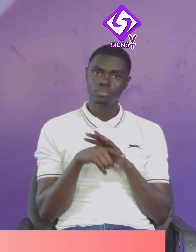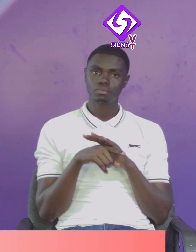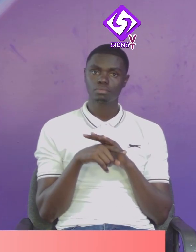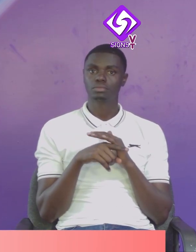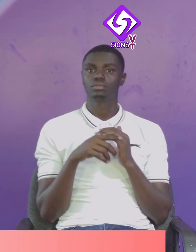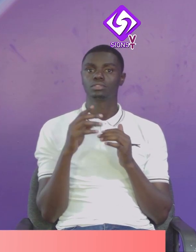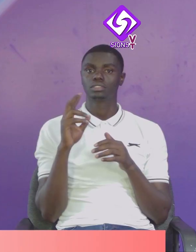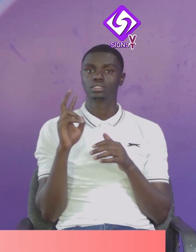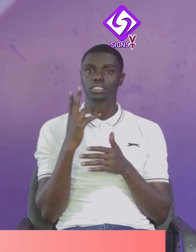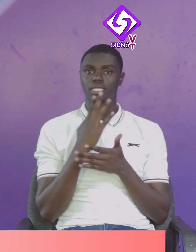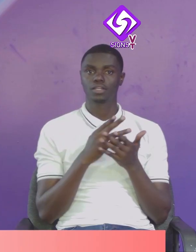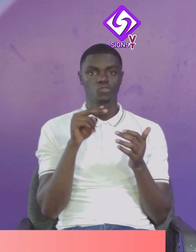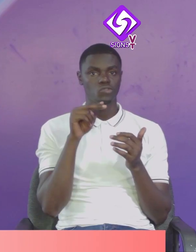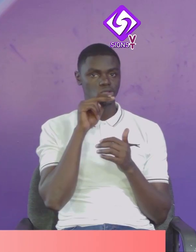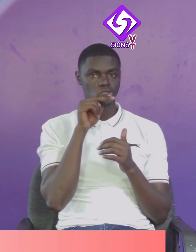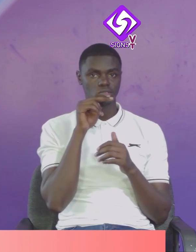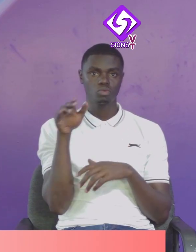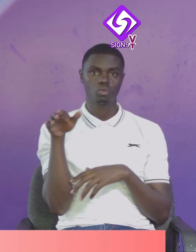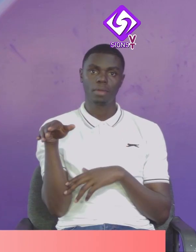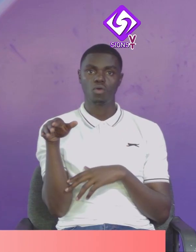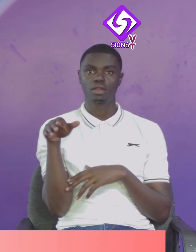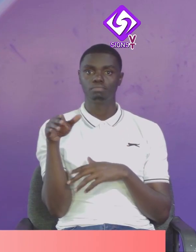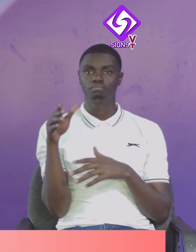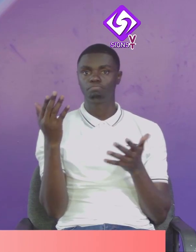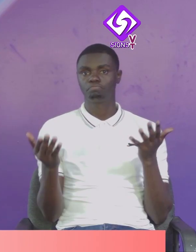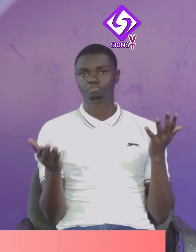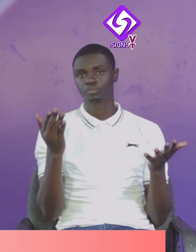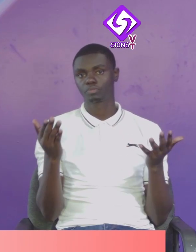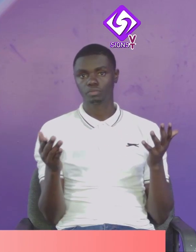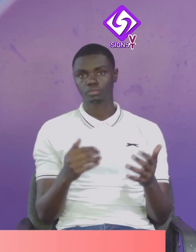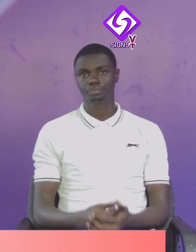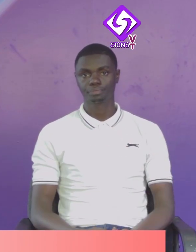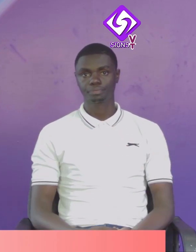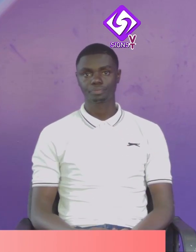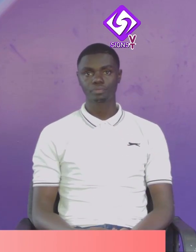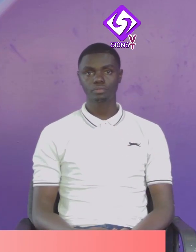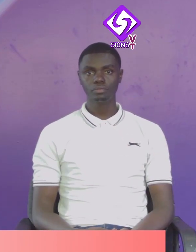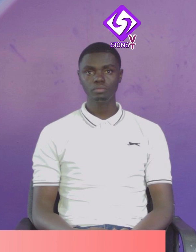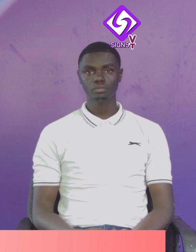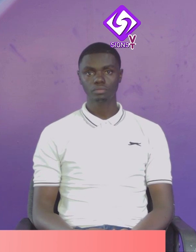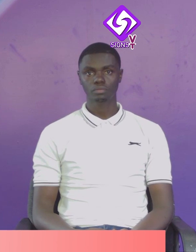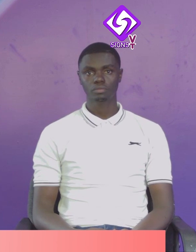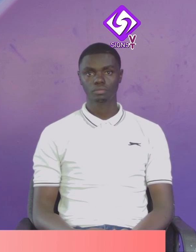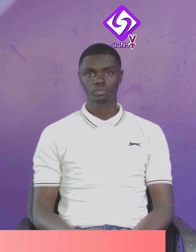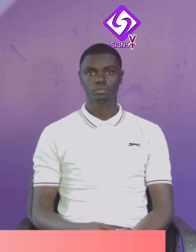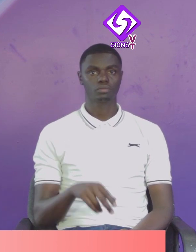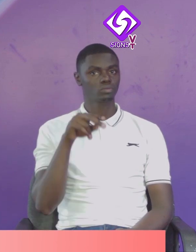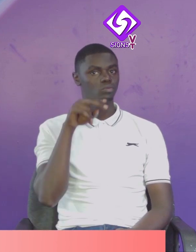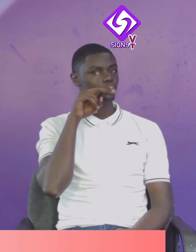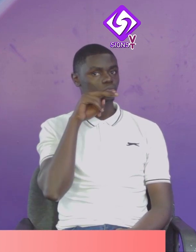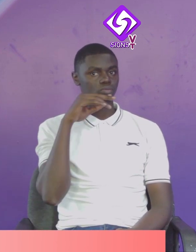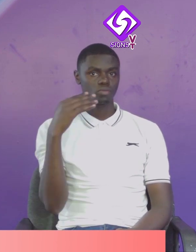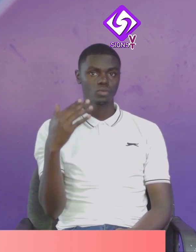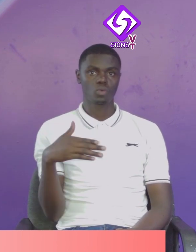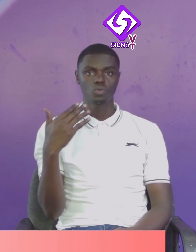Nigeria. Makona, how would you assess the two sides, how they played? I'll say Nigeria is always